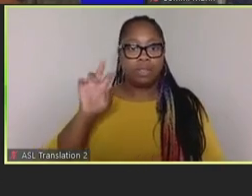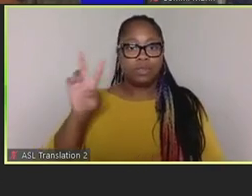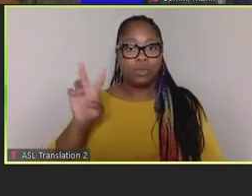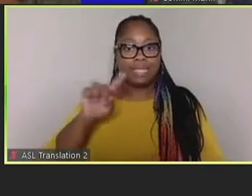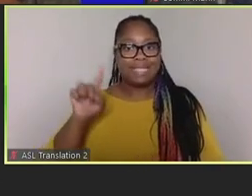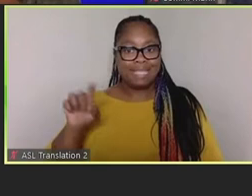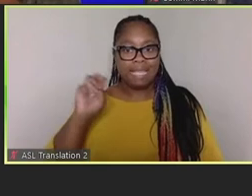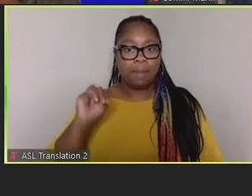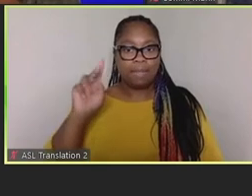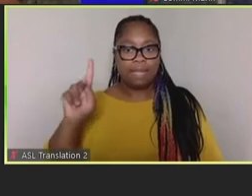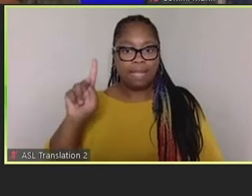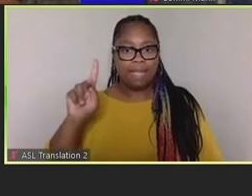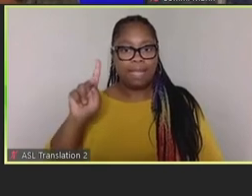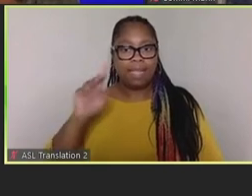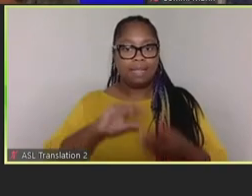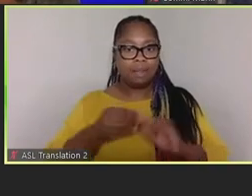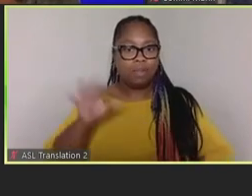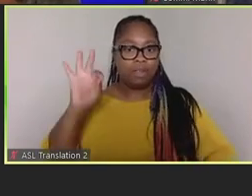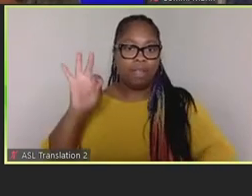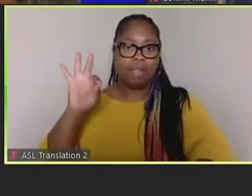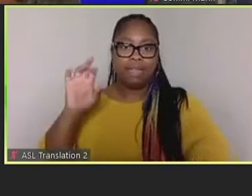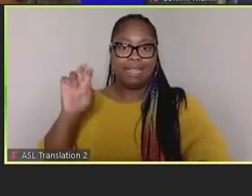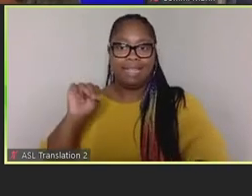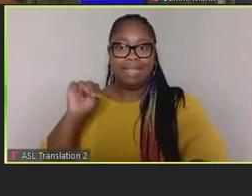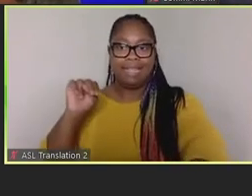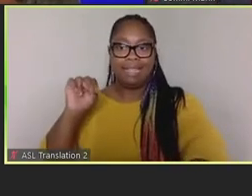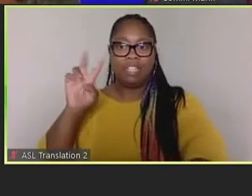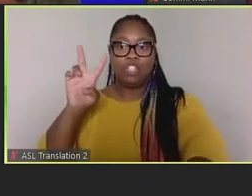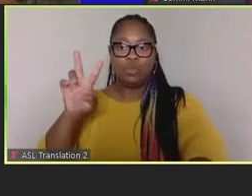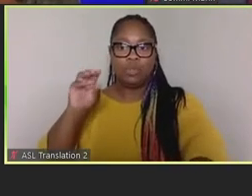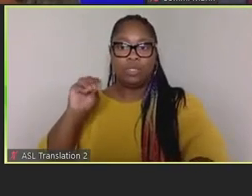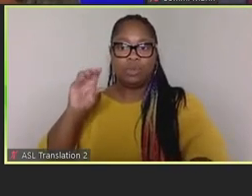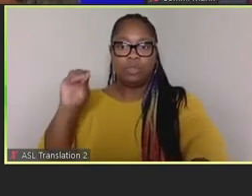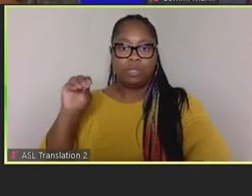C200092ZMK, calendar number 9,